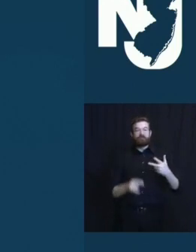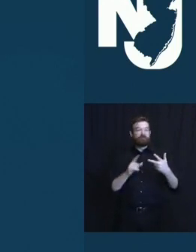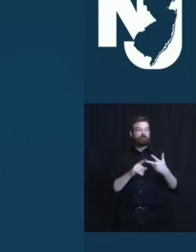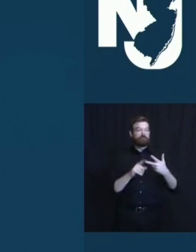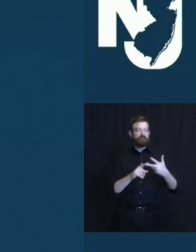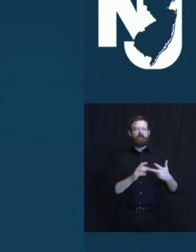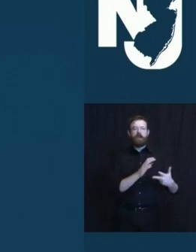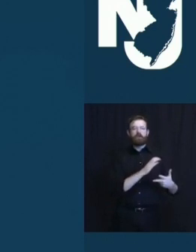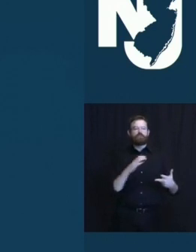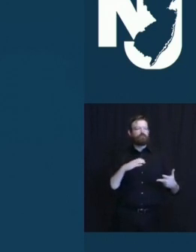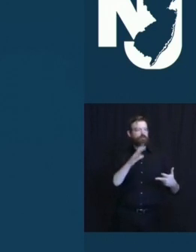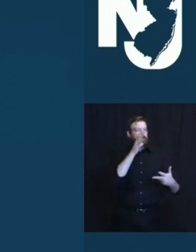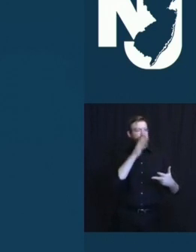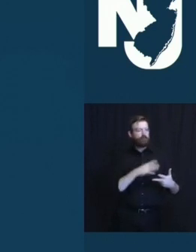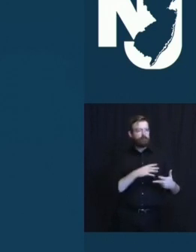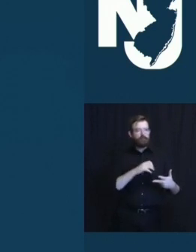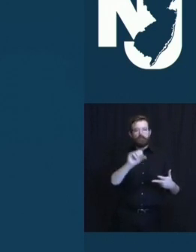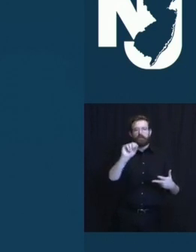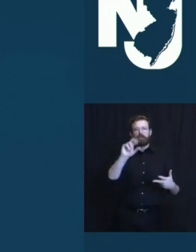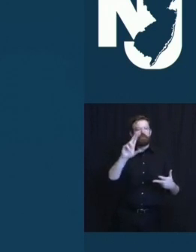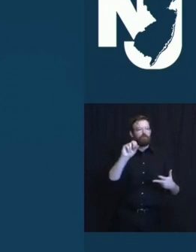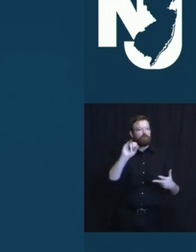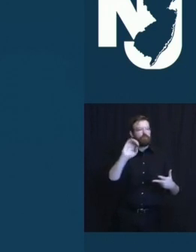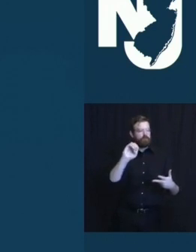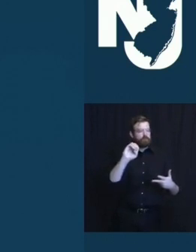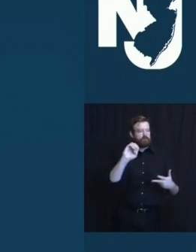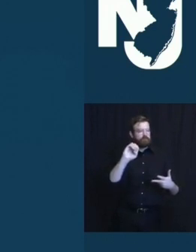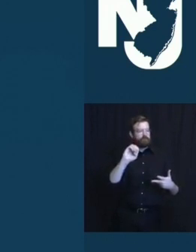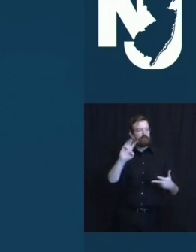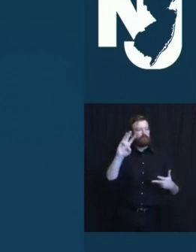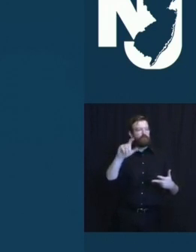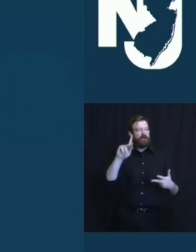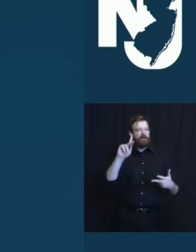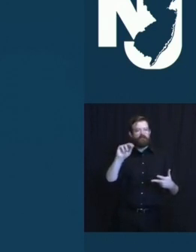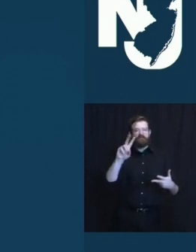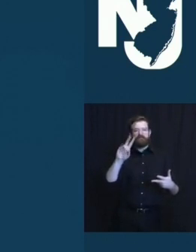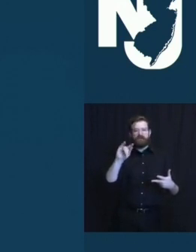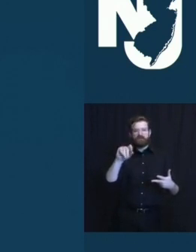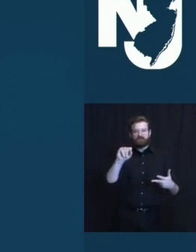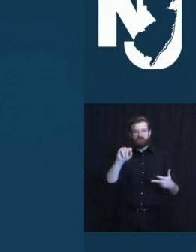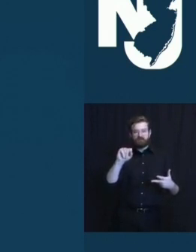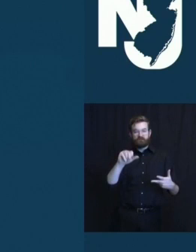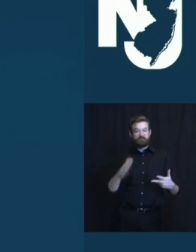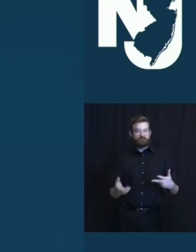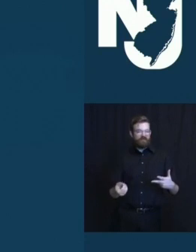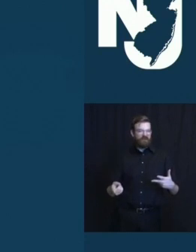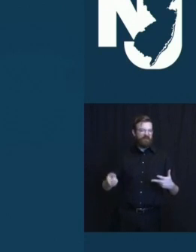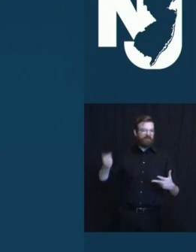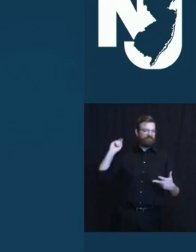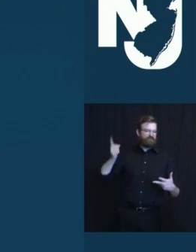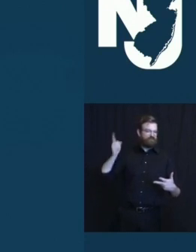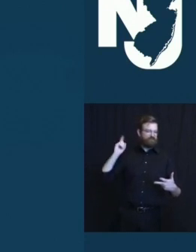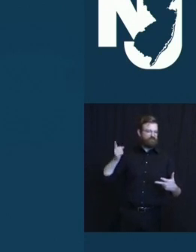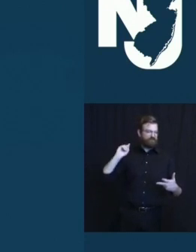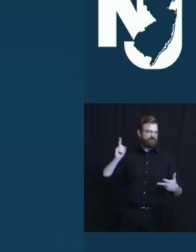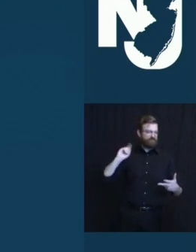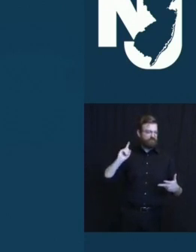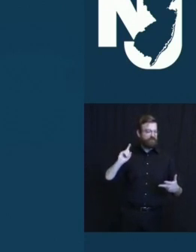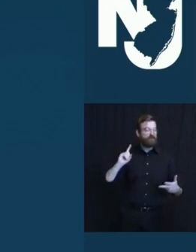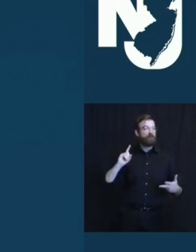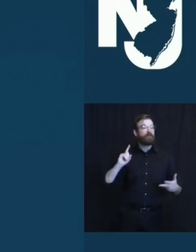a long, valiant battle with COVID-19. Her husband told me, Judy, that she went into the hospital on April 1st.